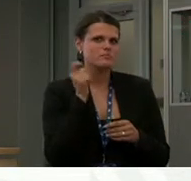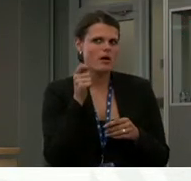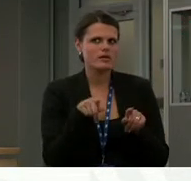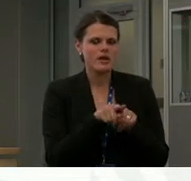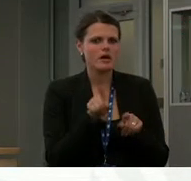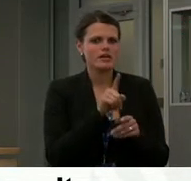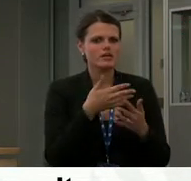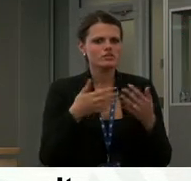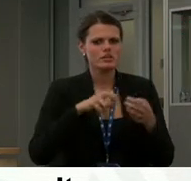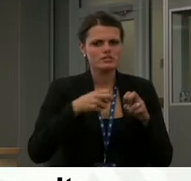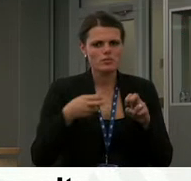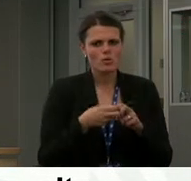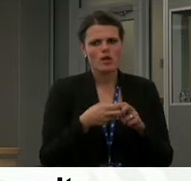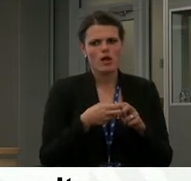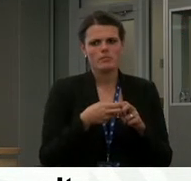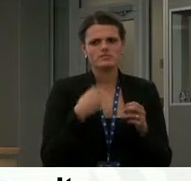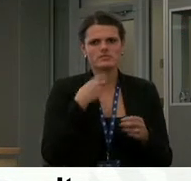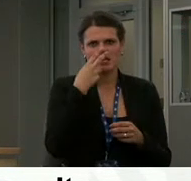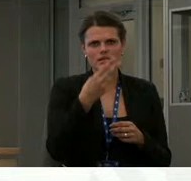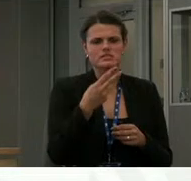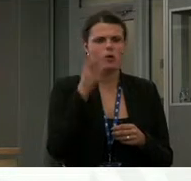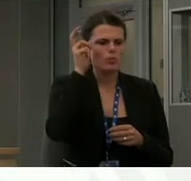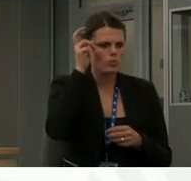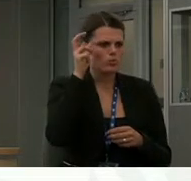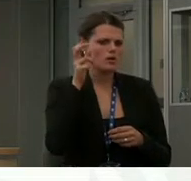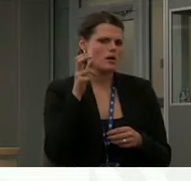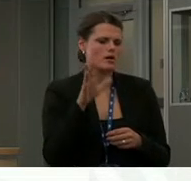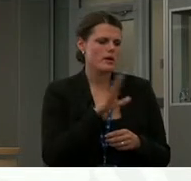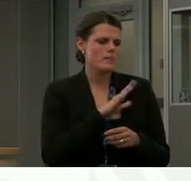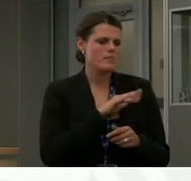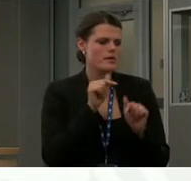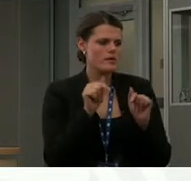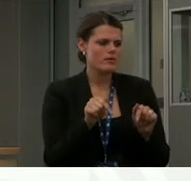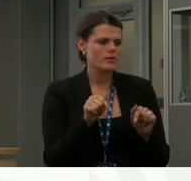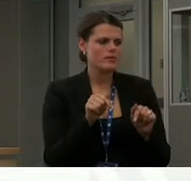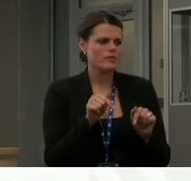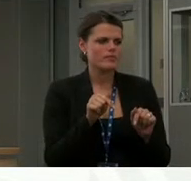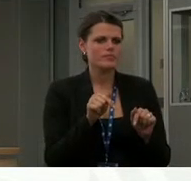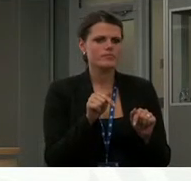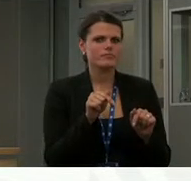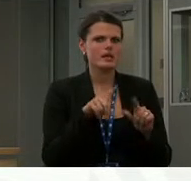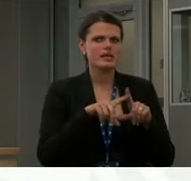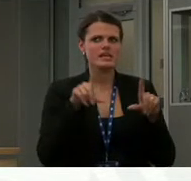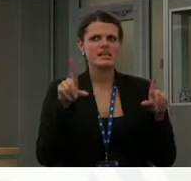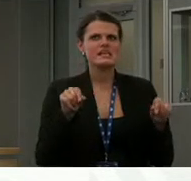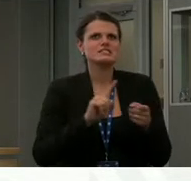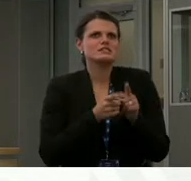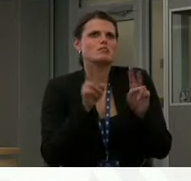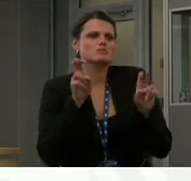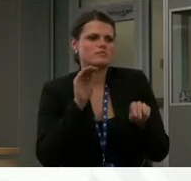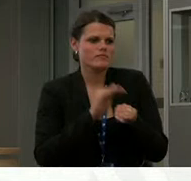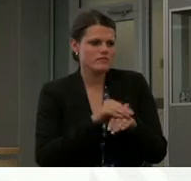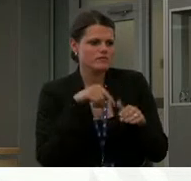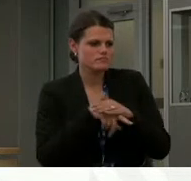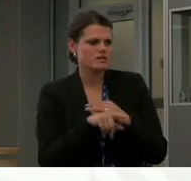Spain. Another trap, I saw this in Hungary, was that what was portrayed as deinstitutionalization often led